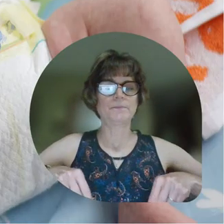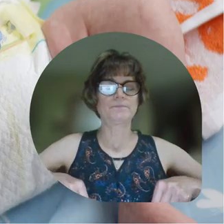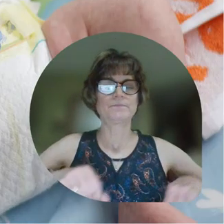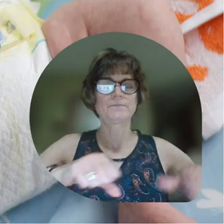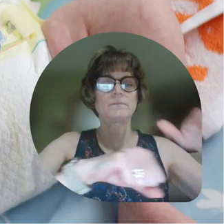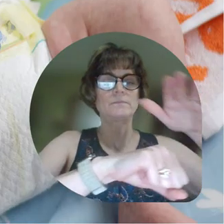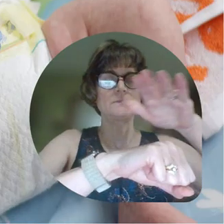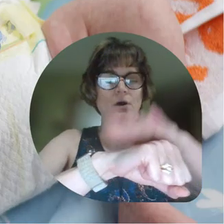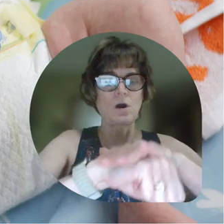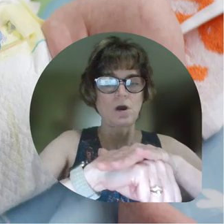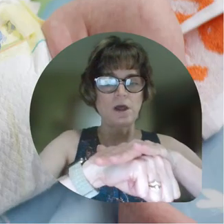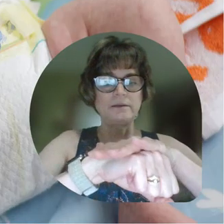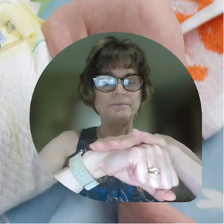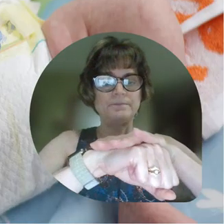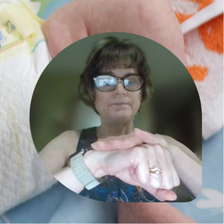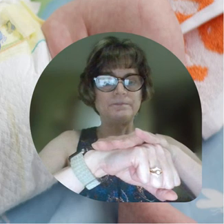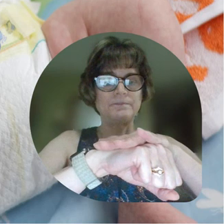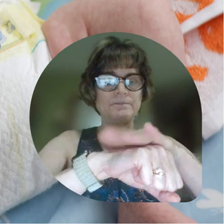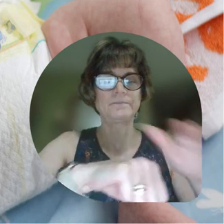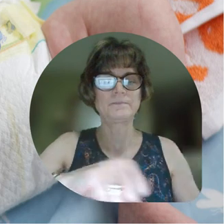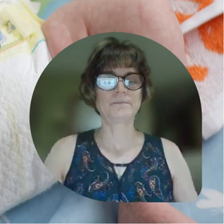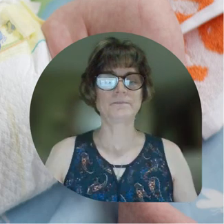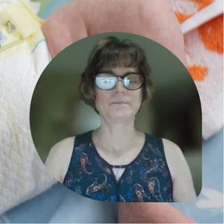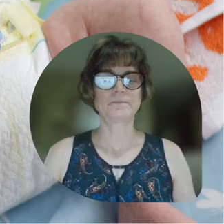Diaper, on.